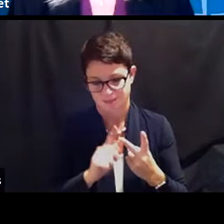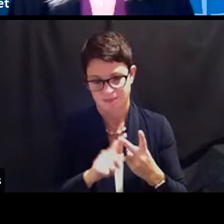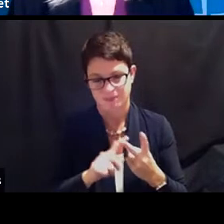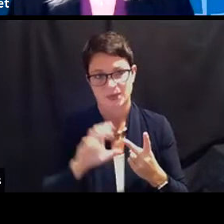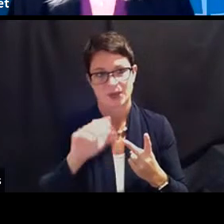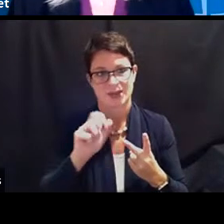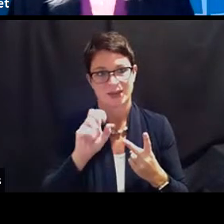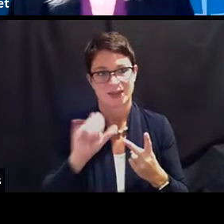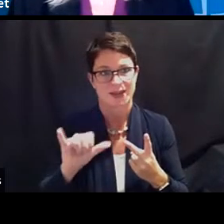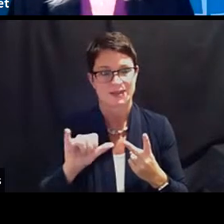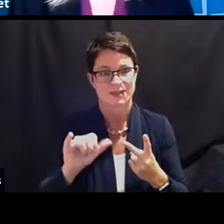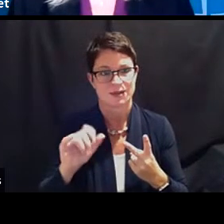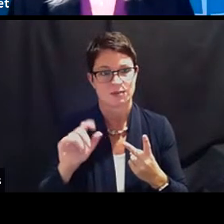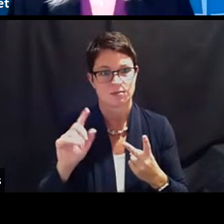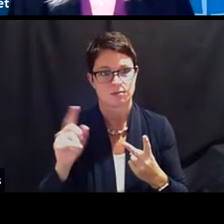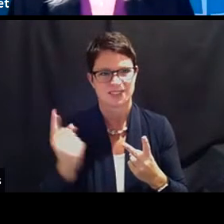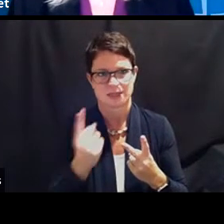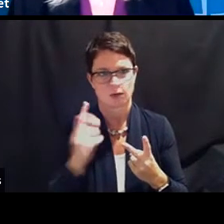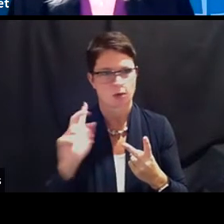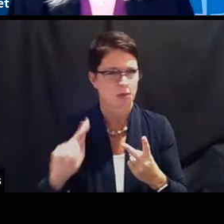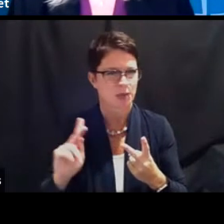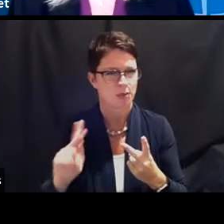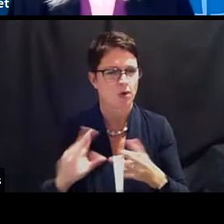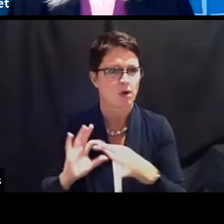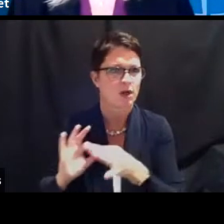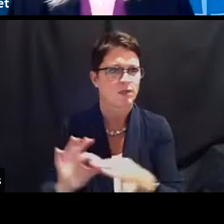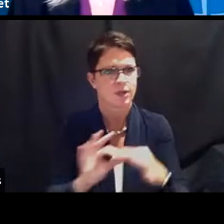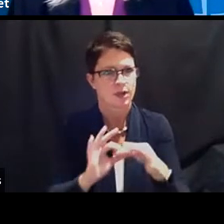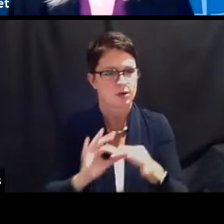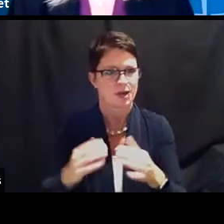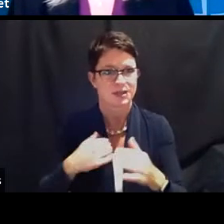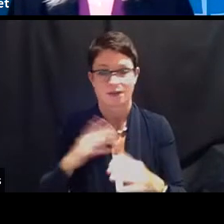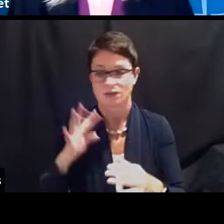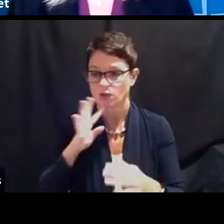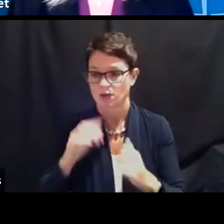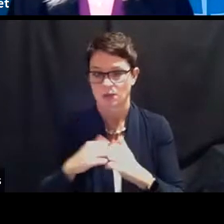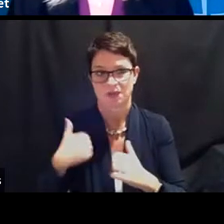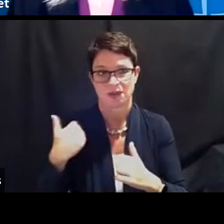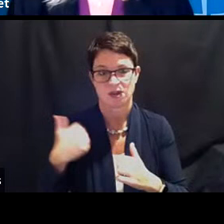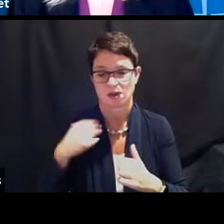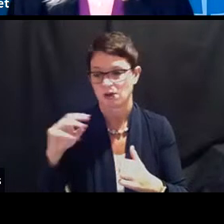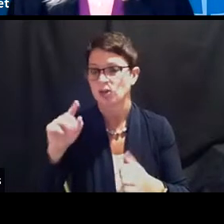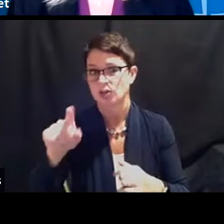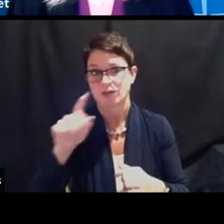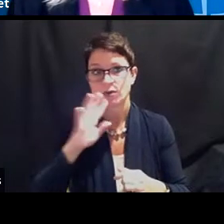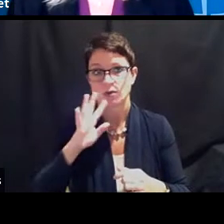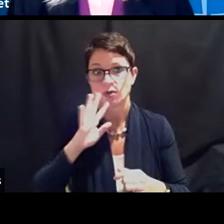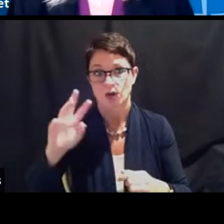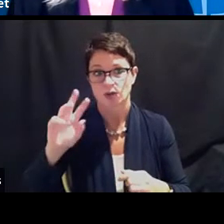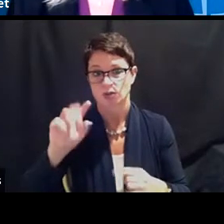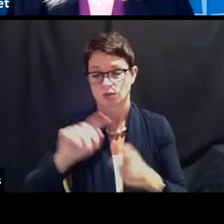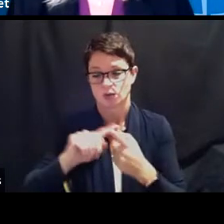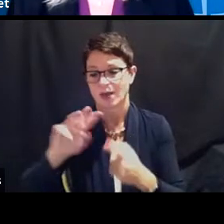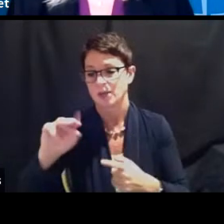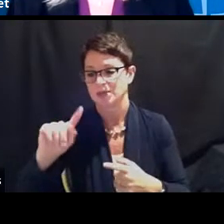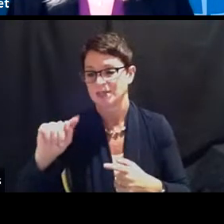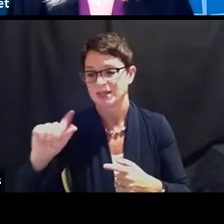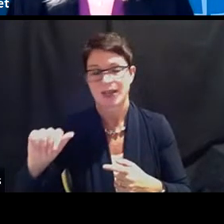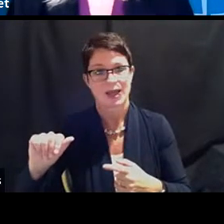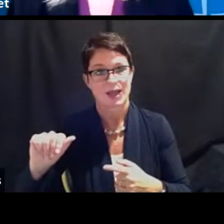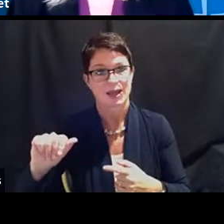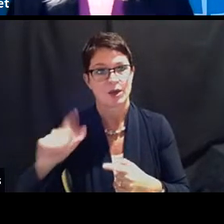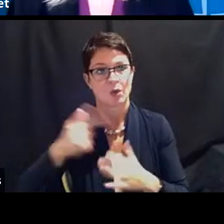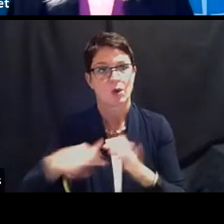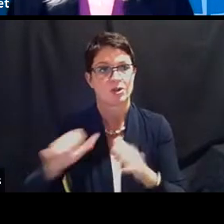Casey Stingle bus depot that you guys haven't spoken to the MTA to see what you guys are going to do with